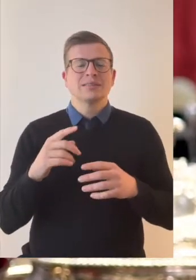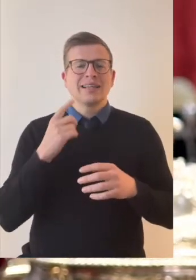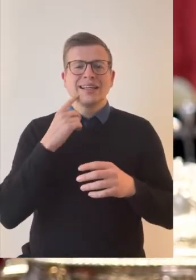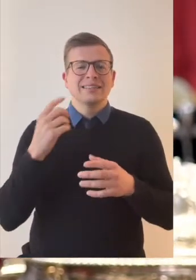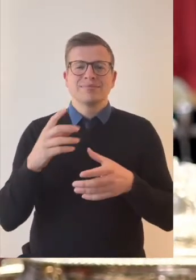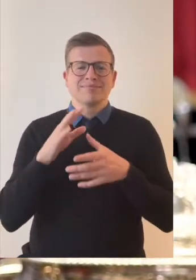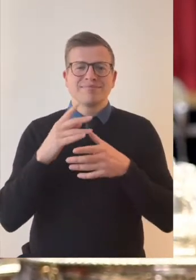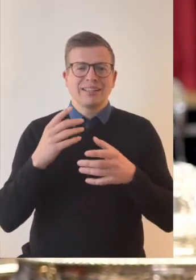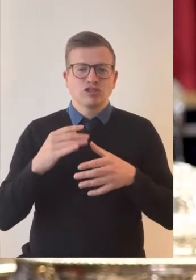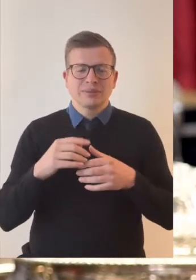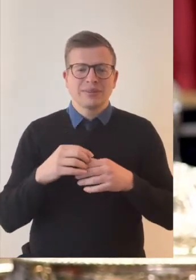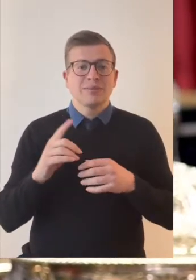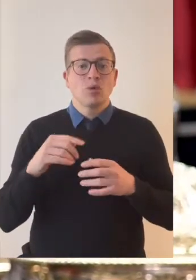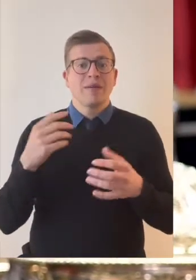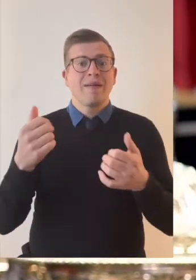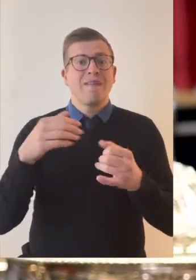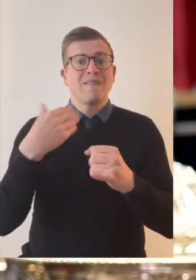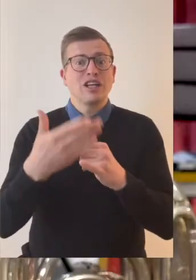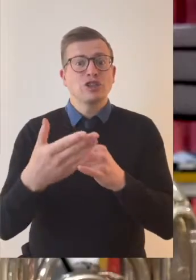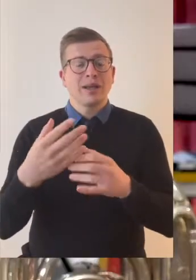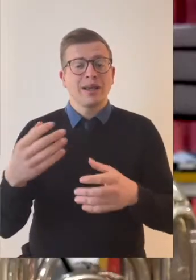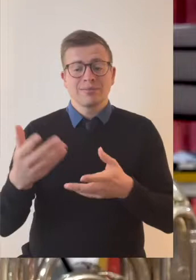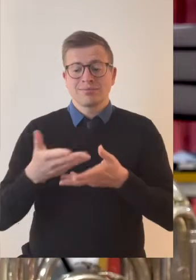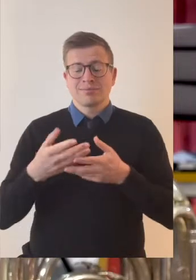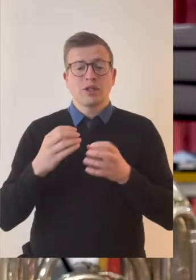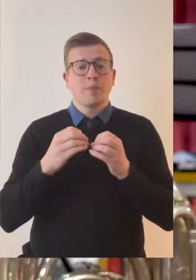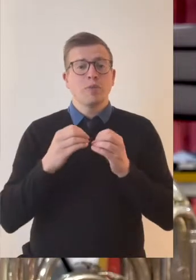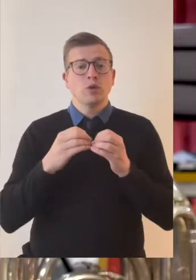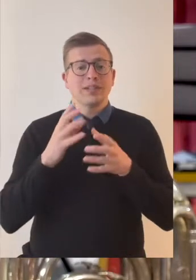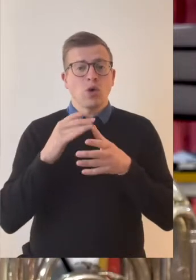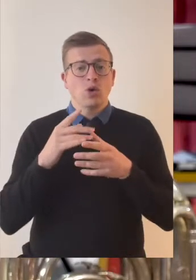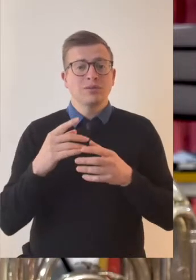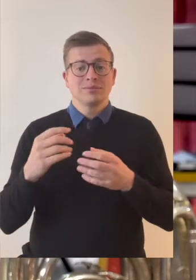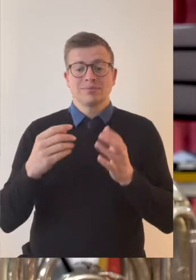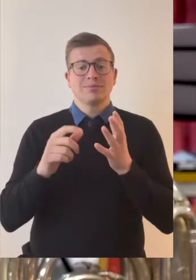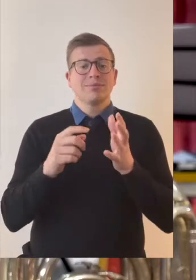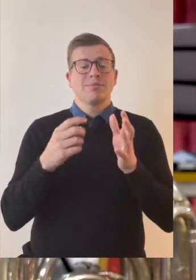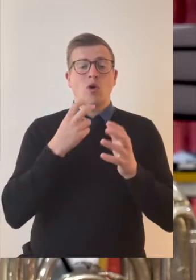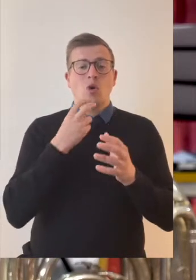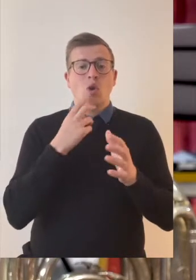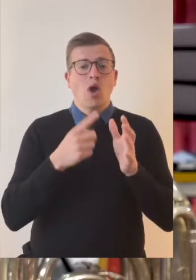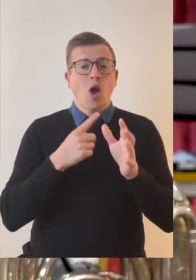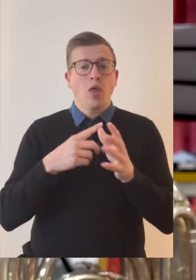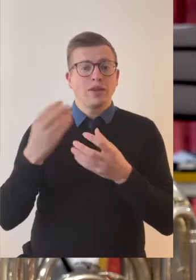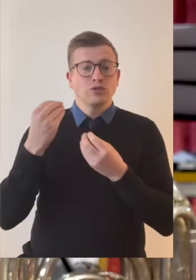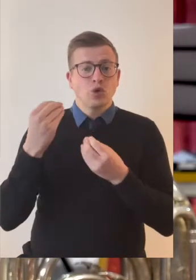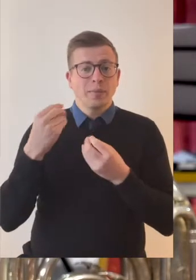but I eventually got a boozy cornet, and my Uncle Arthur taught me from there.